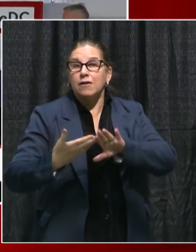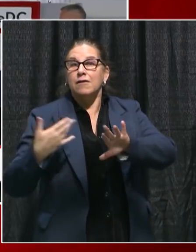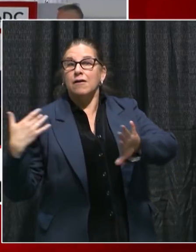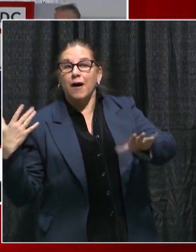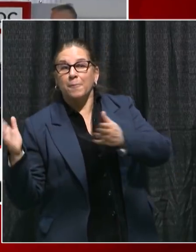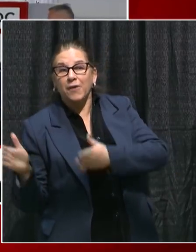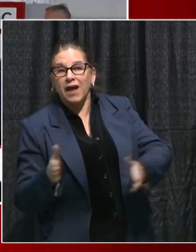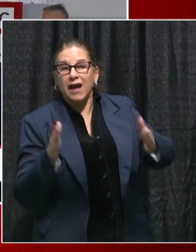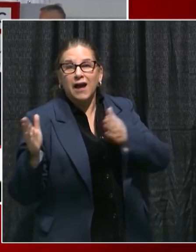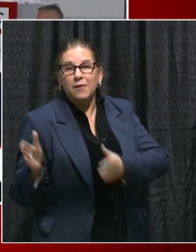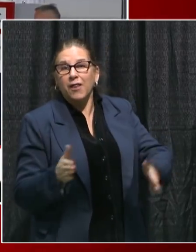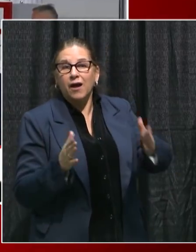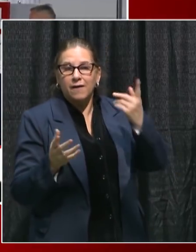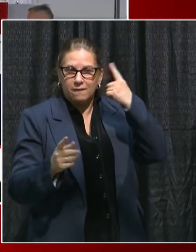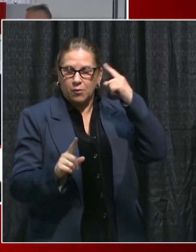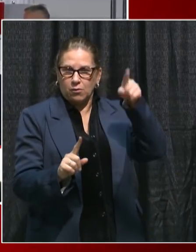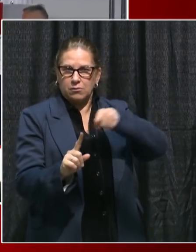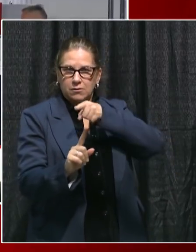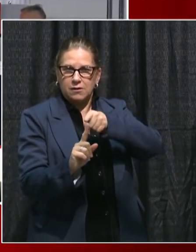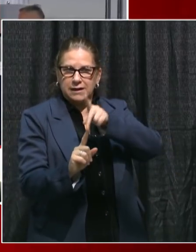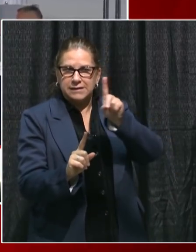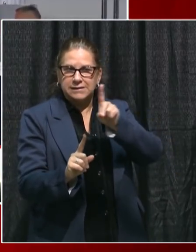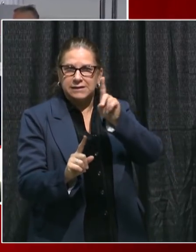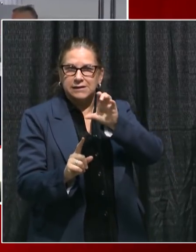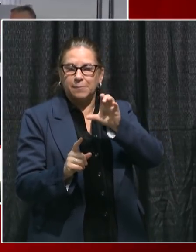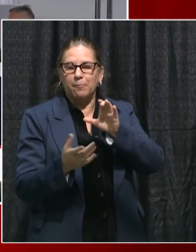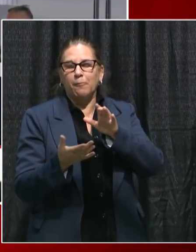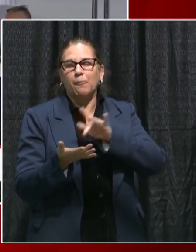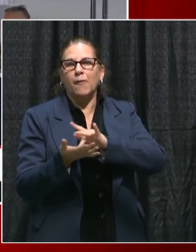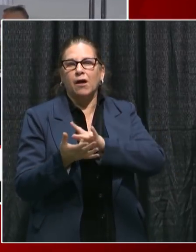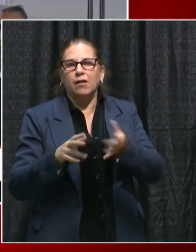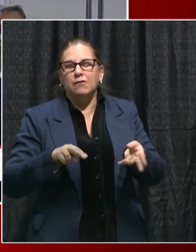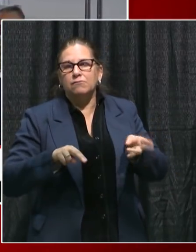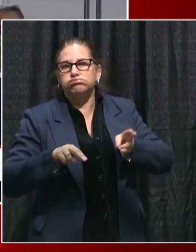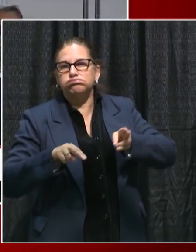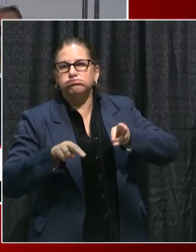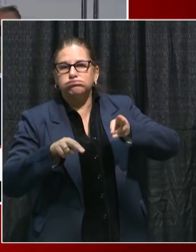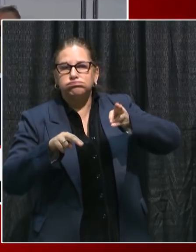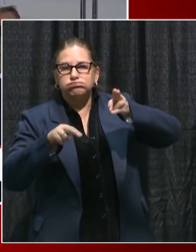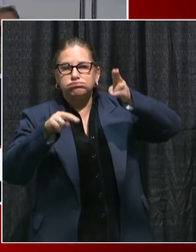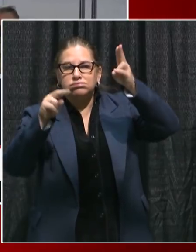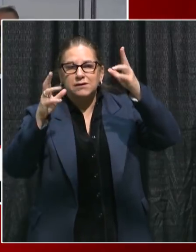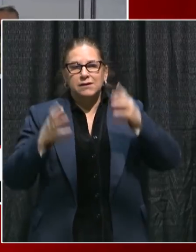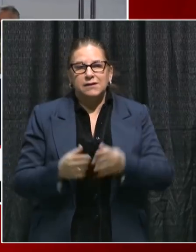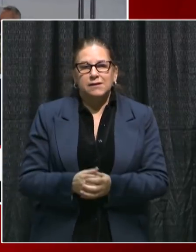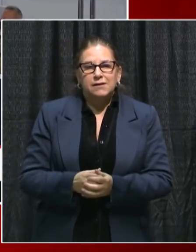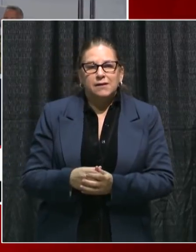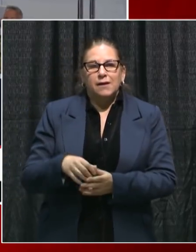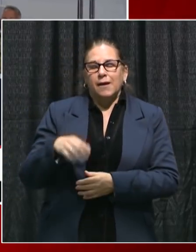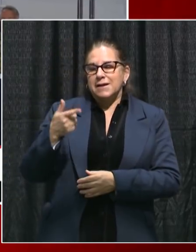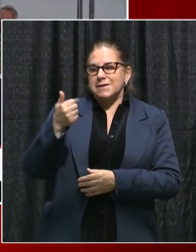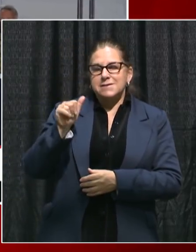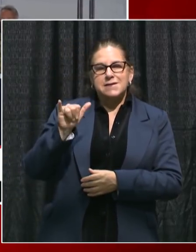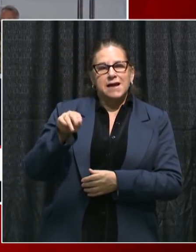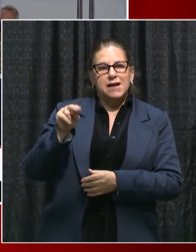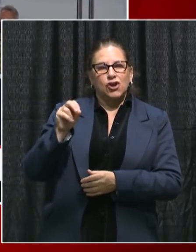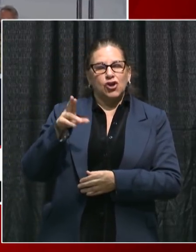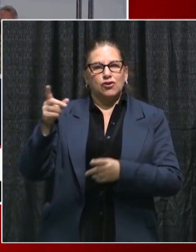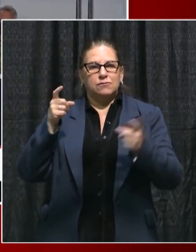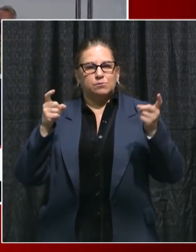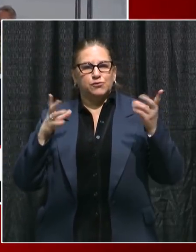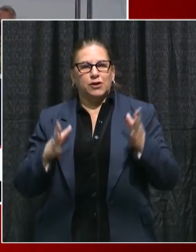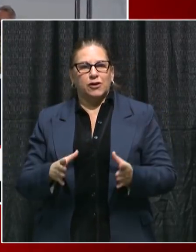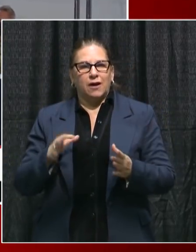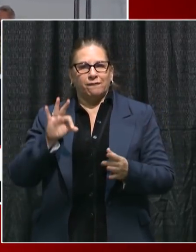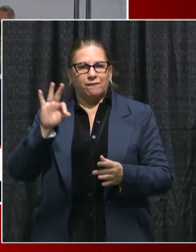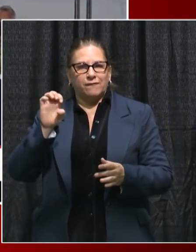surge. We will hear from Pete Gaynor, who is the administrator for FEMA, the Federal Emergency